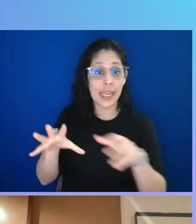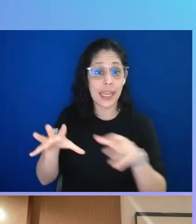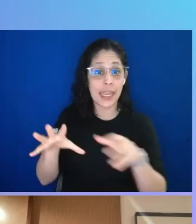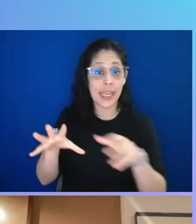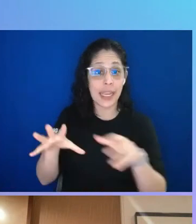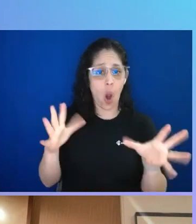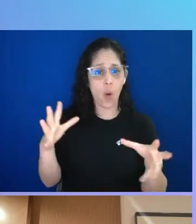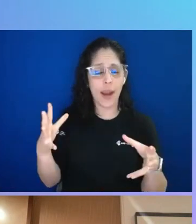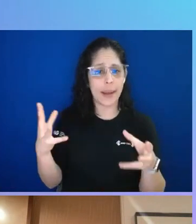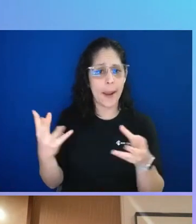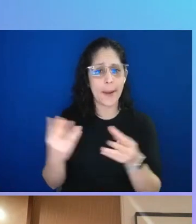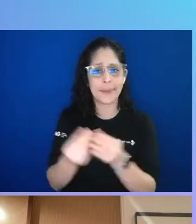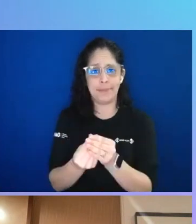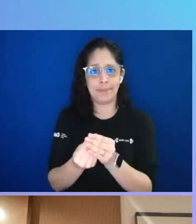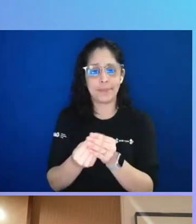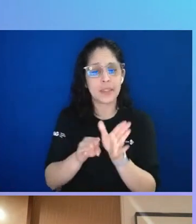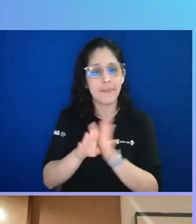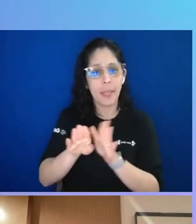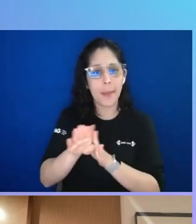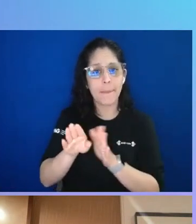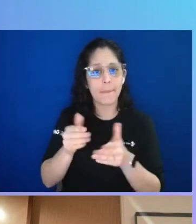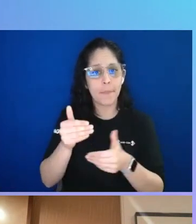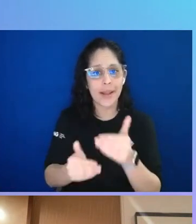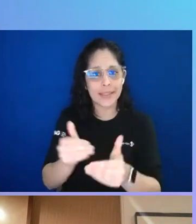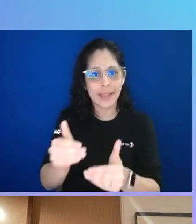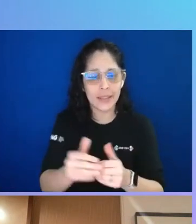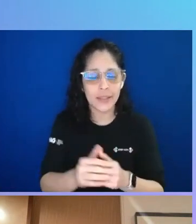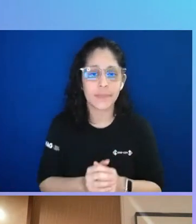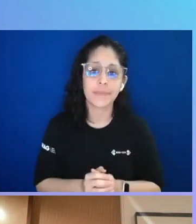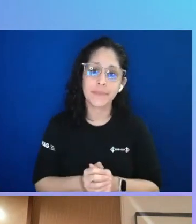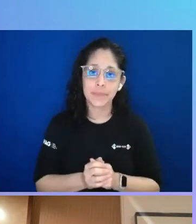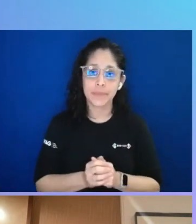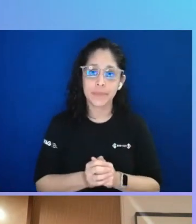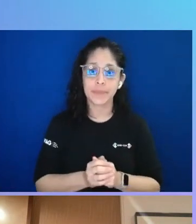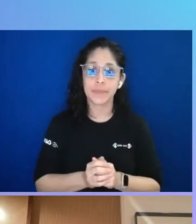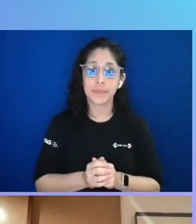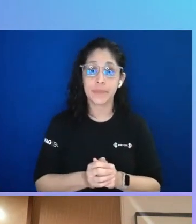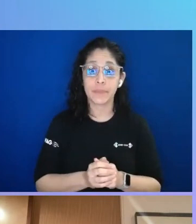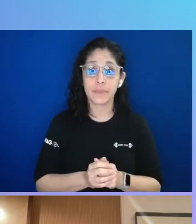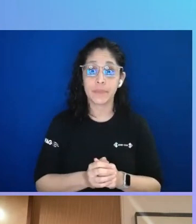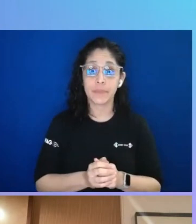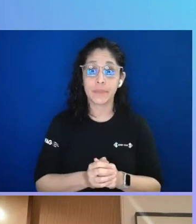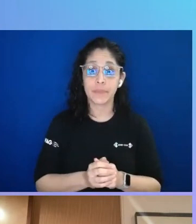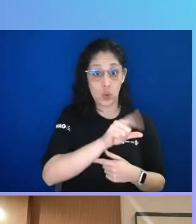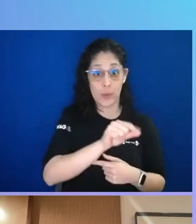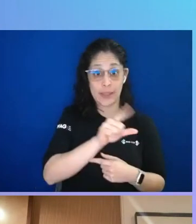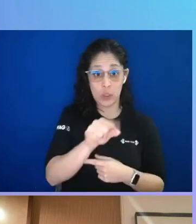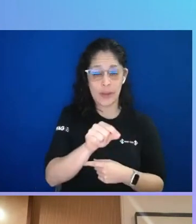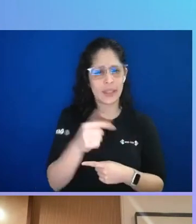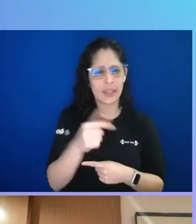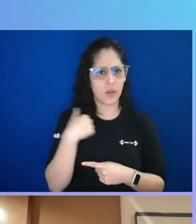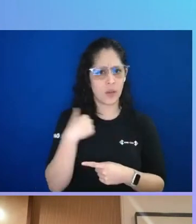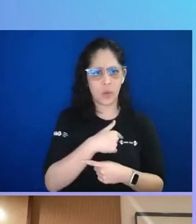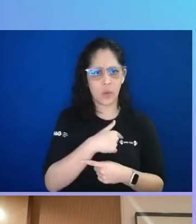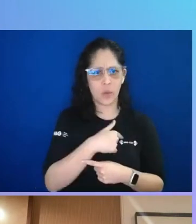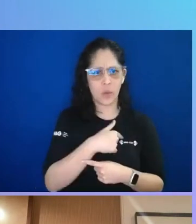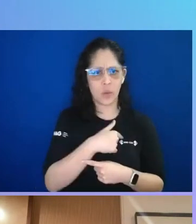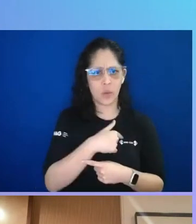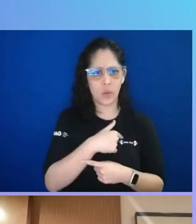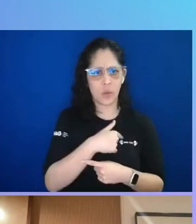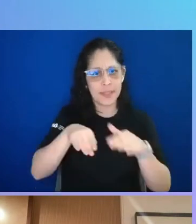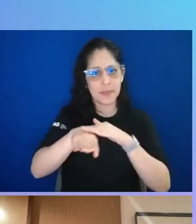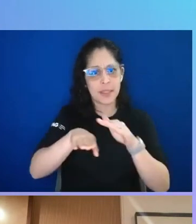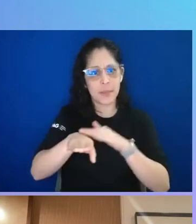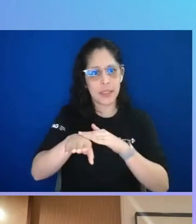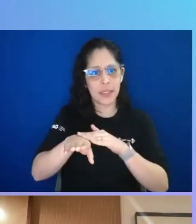development process. We doubled down on accessibility in 2020, where we had a dedicated accessibility team.